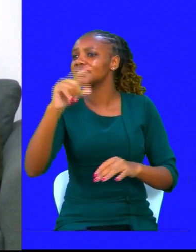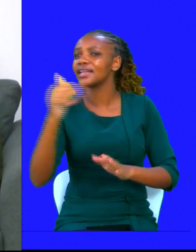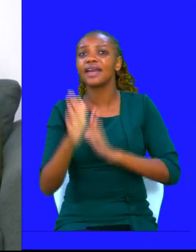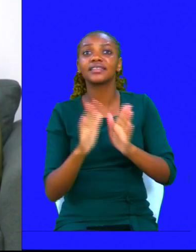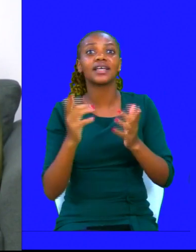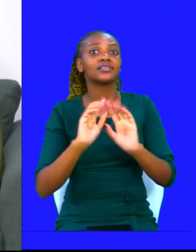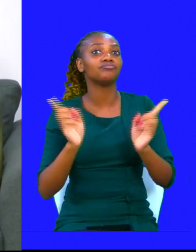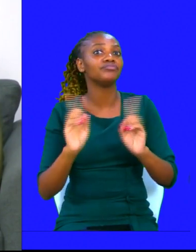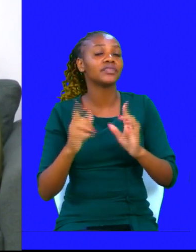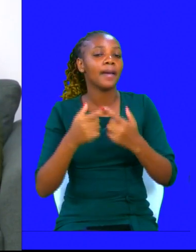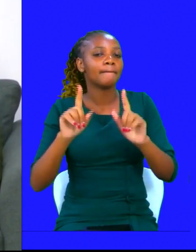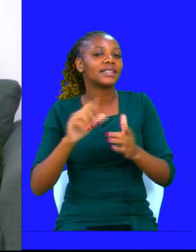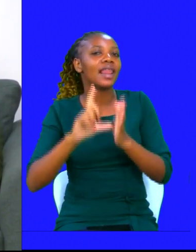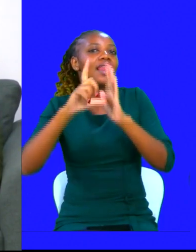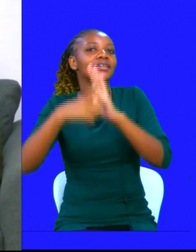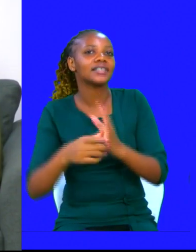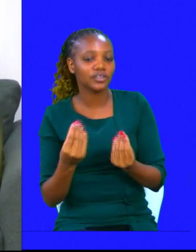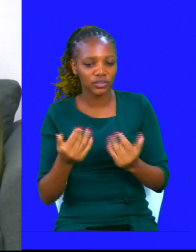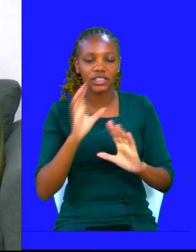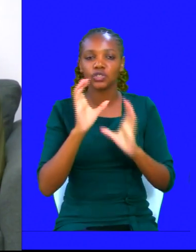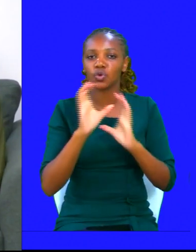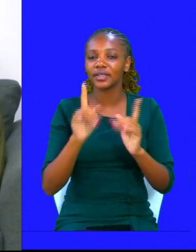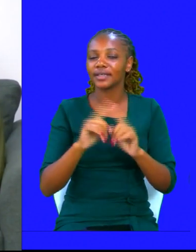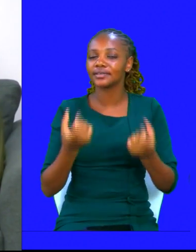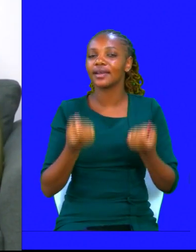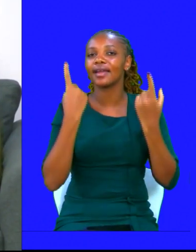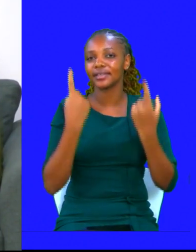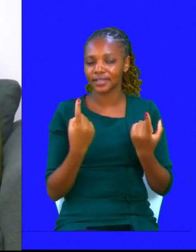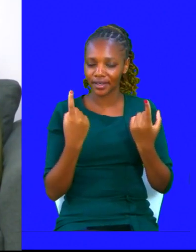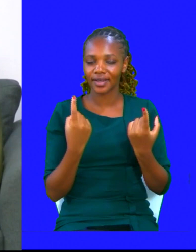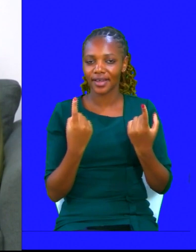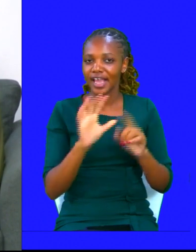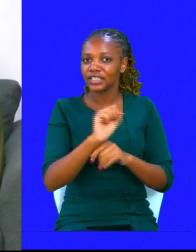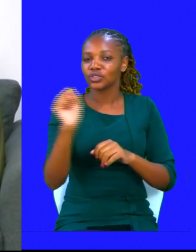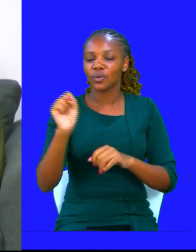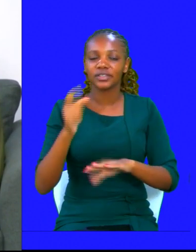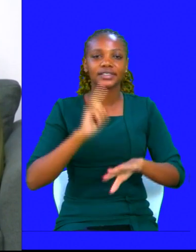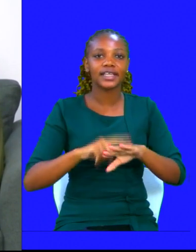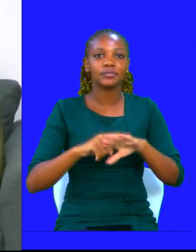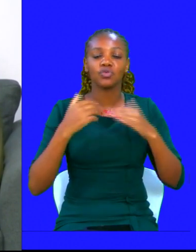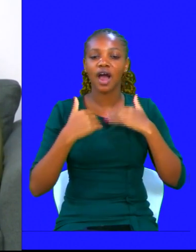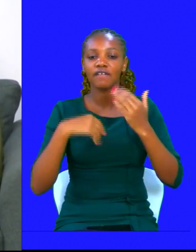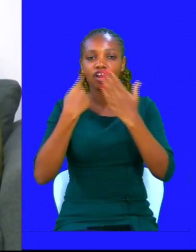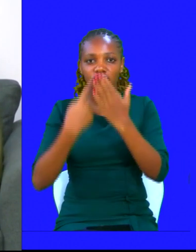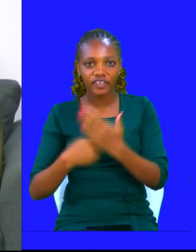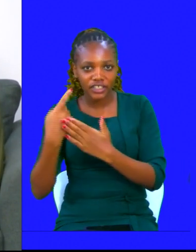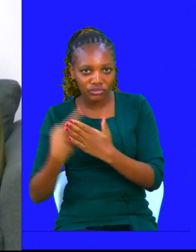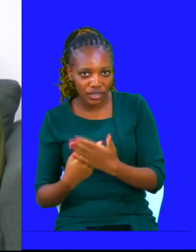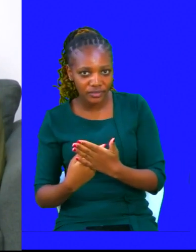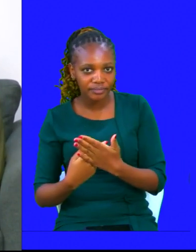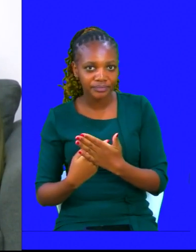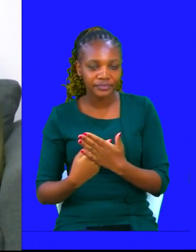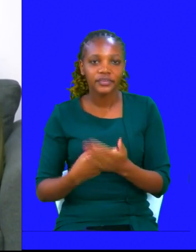But it was easier for me to communicate and understand. So when you are actually having a conversation, it